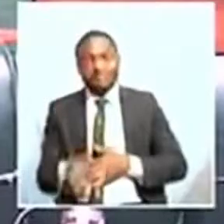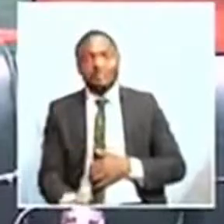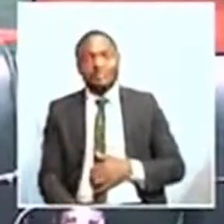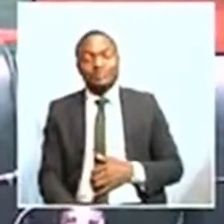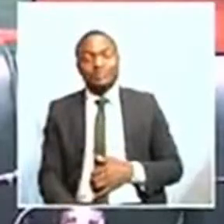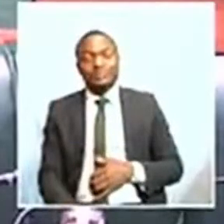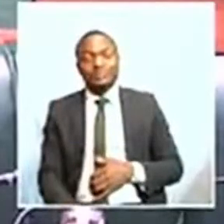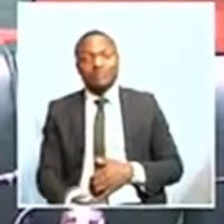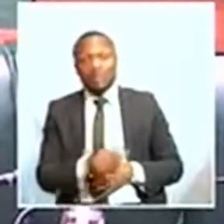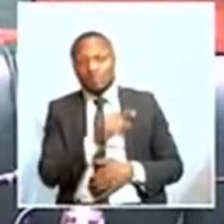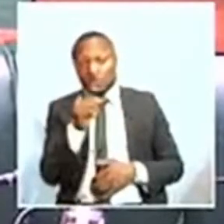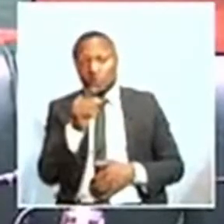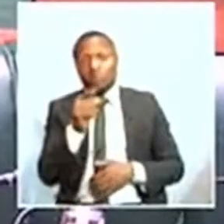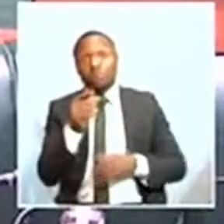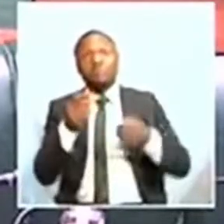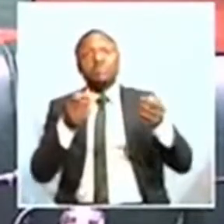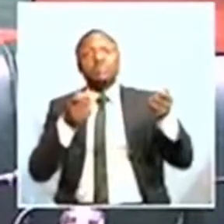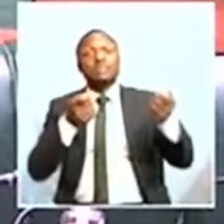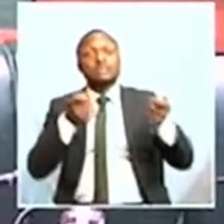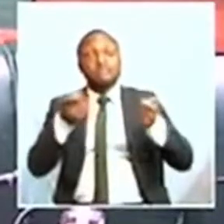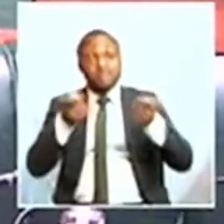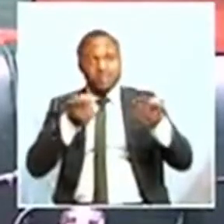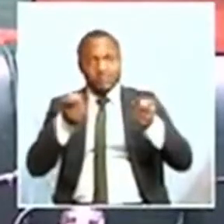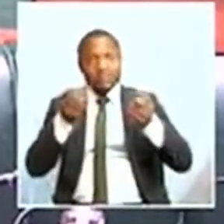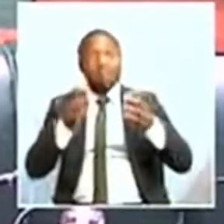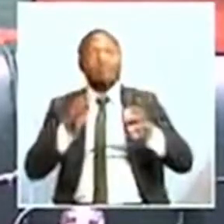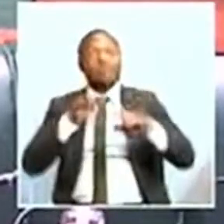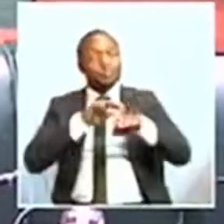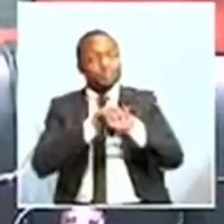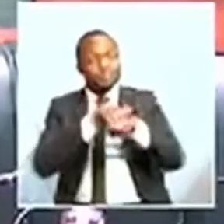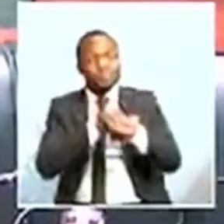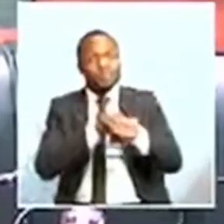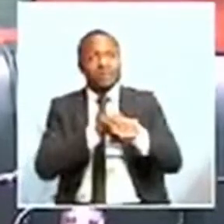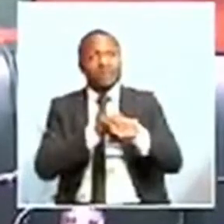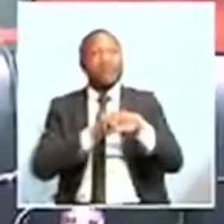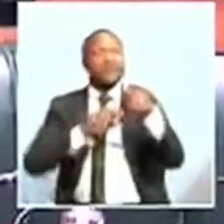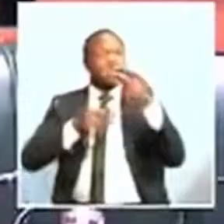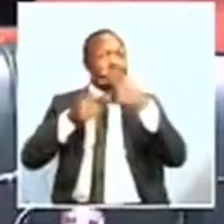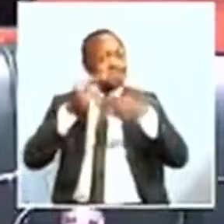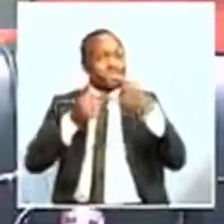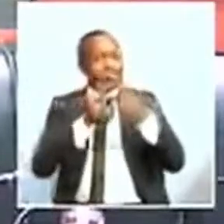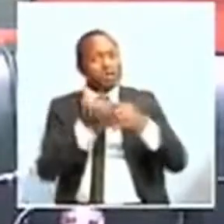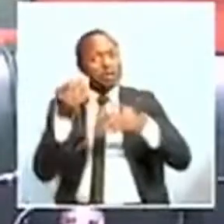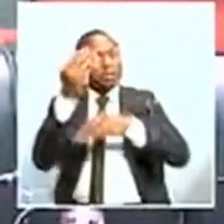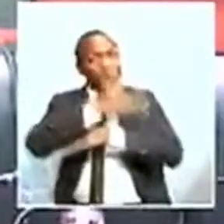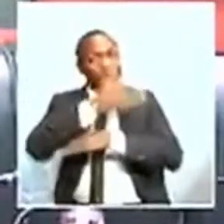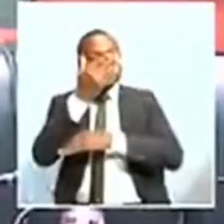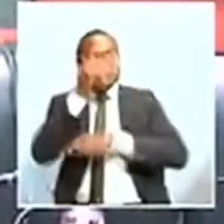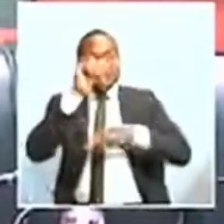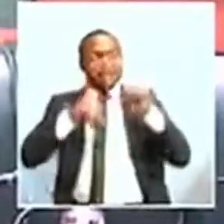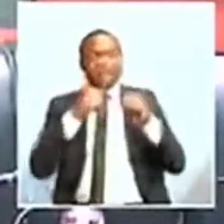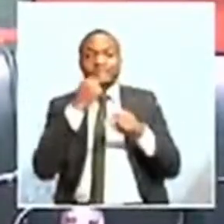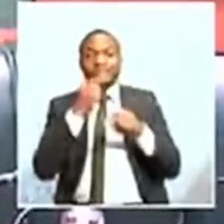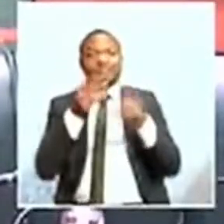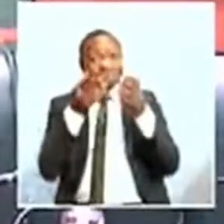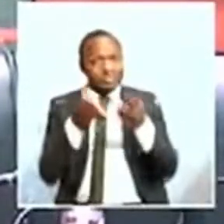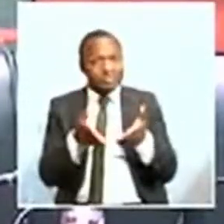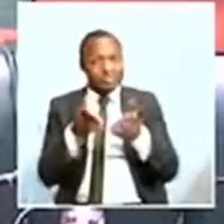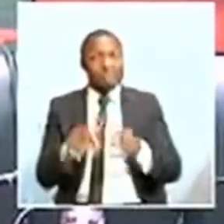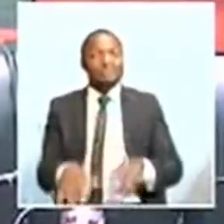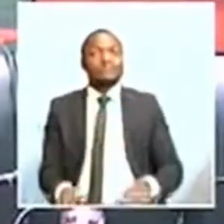the truckers, if you can trace them, they're coming from certain borders that I can't even say.